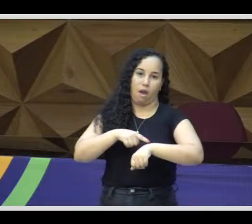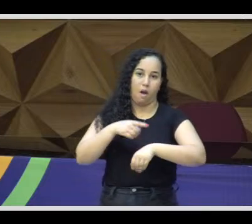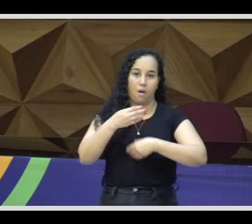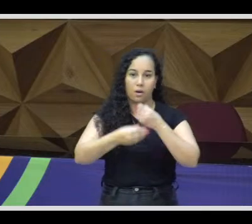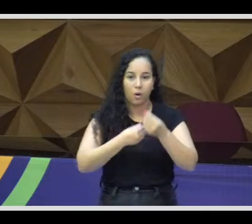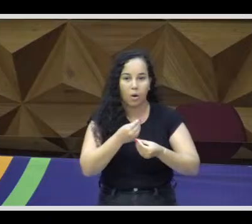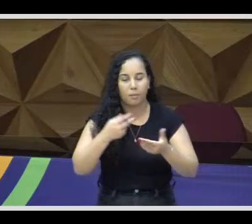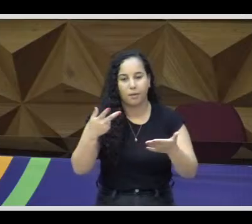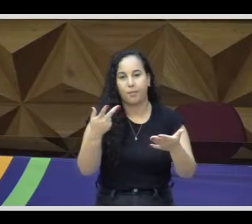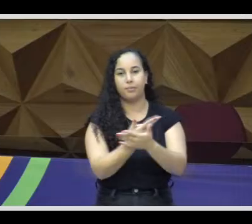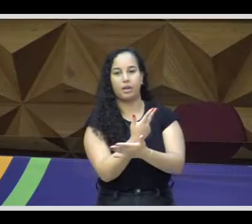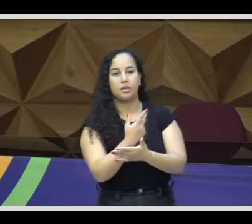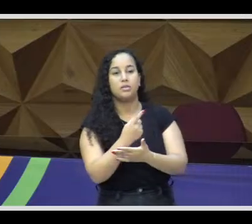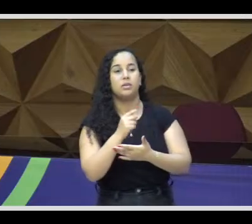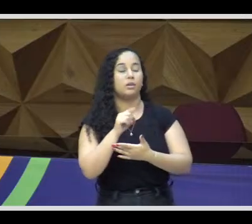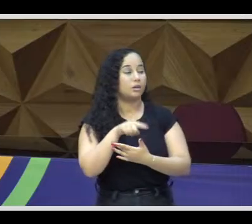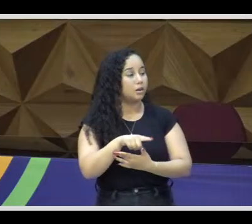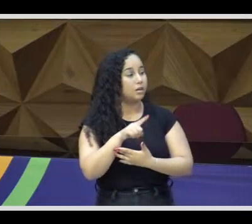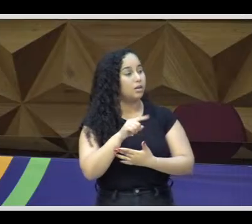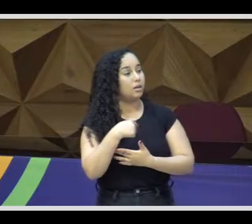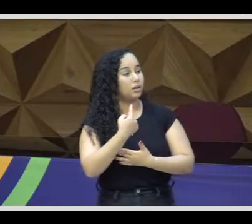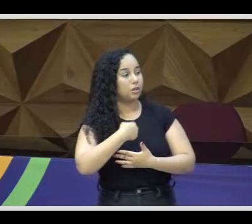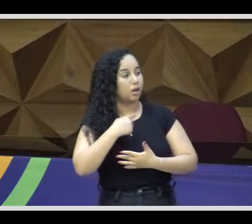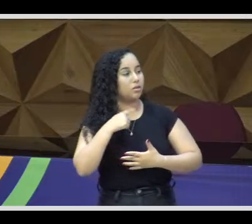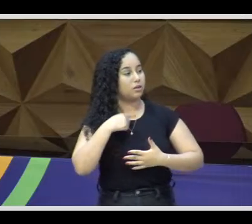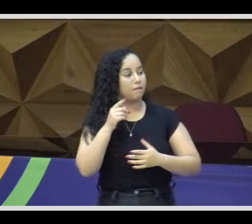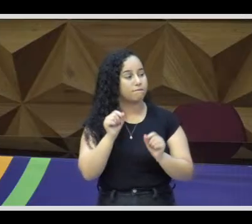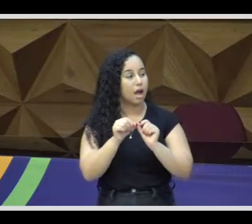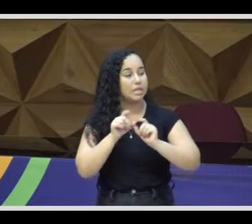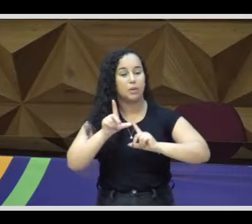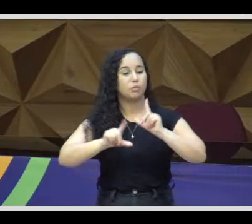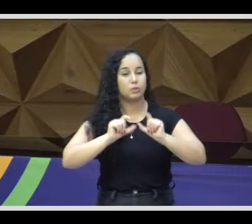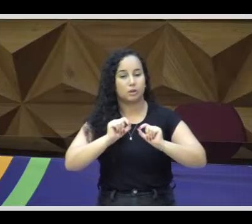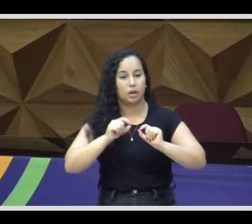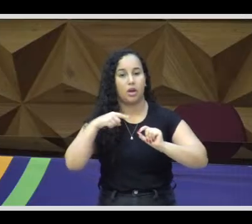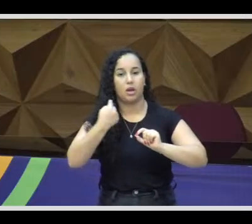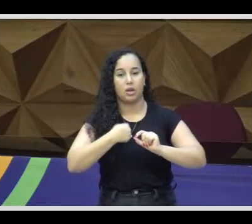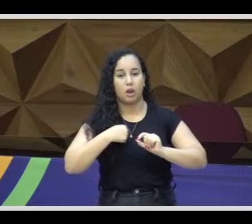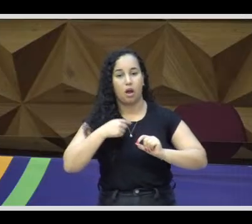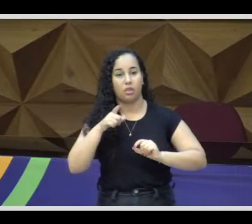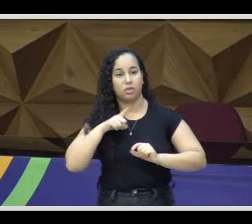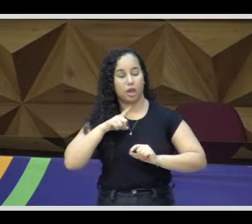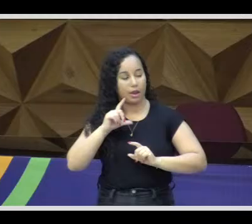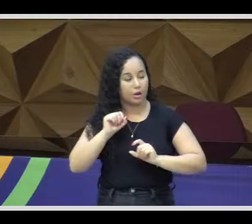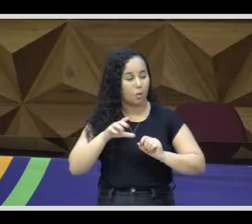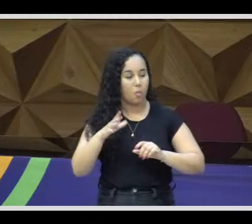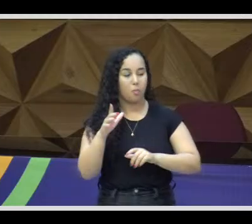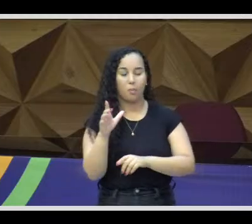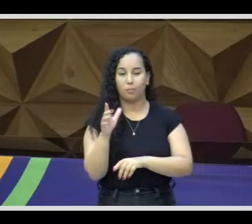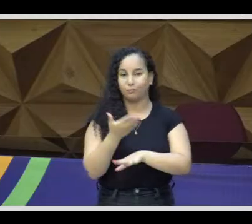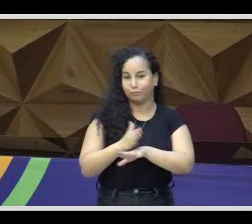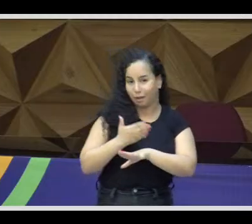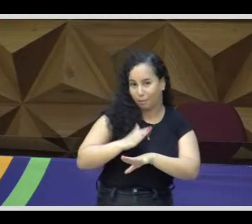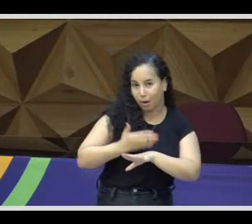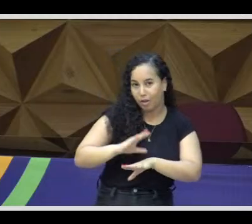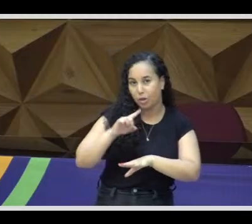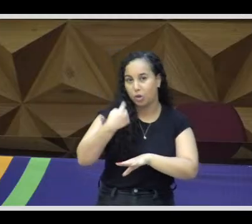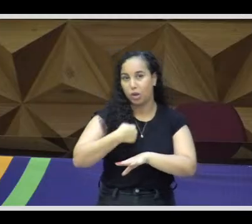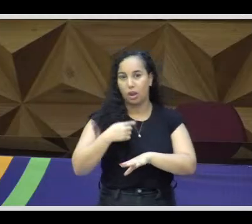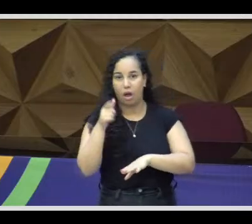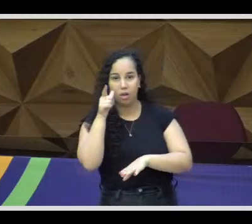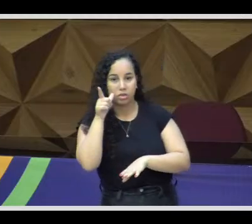is in our lab. So at Quest, what we do is we maintain a lab that